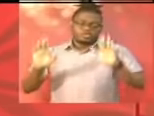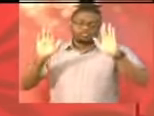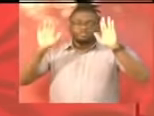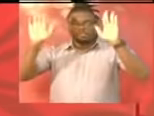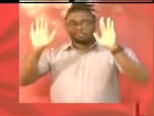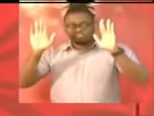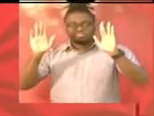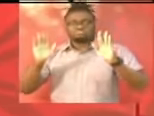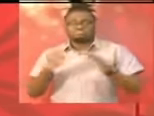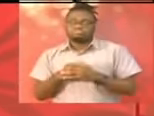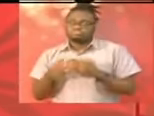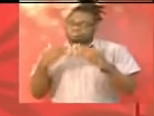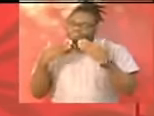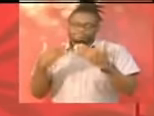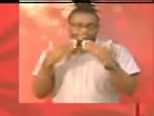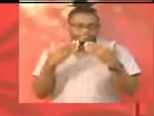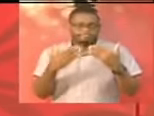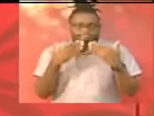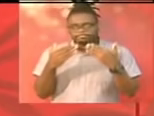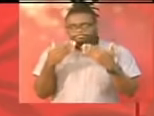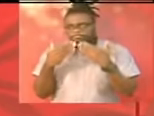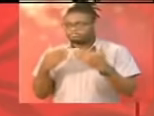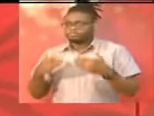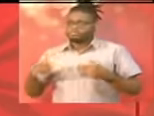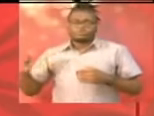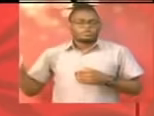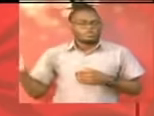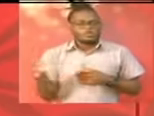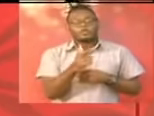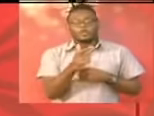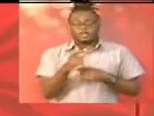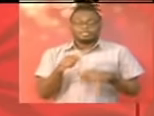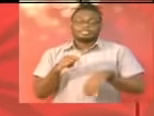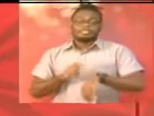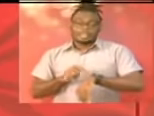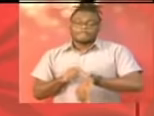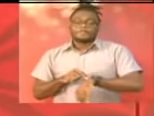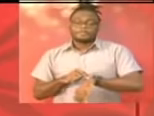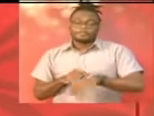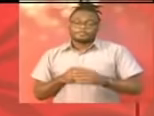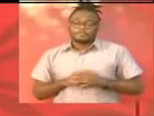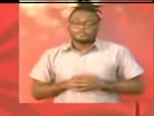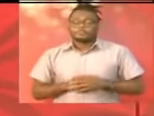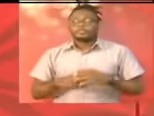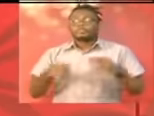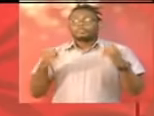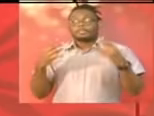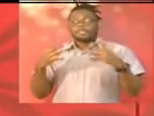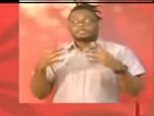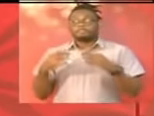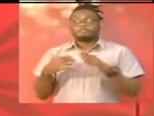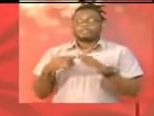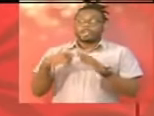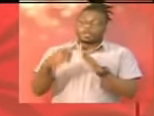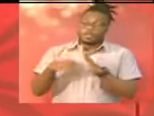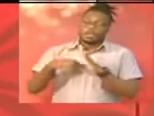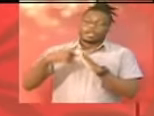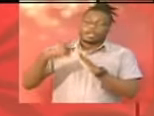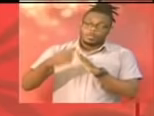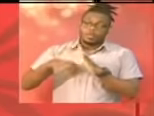for their excellent care. I was sent home many hours later to recover at home, and I